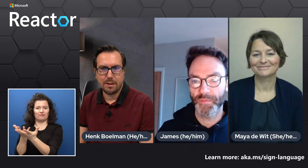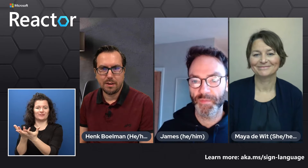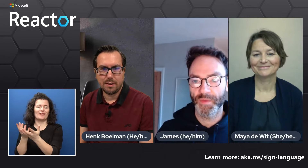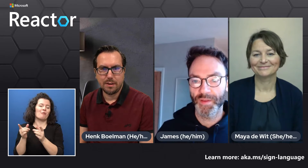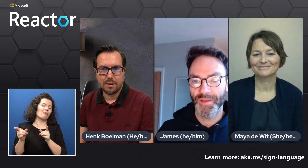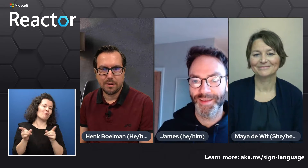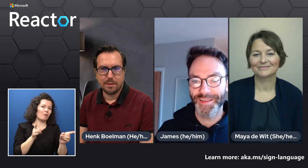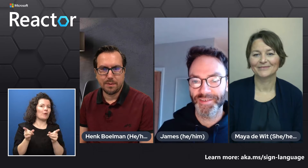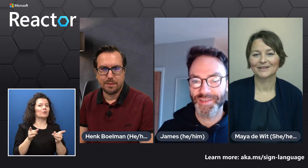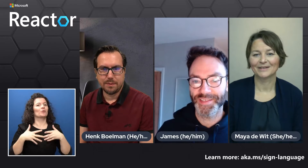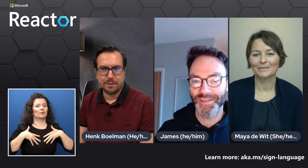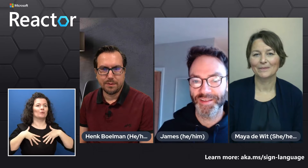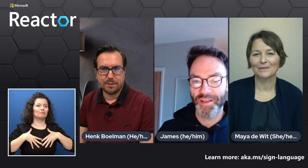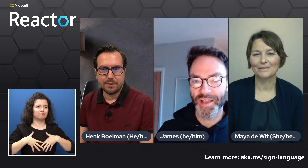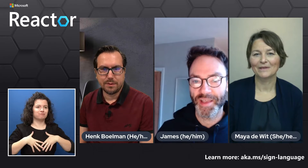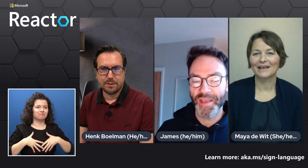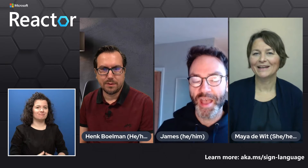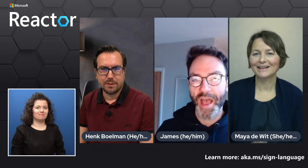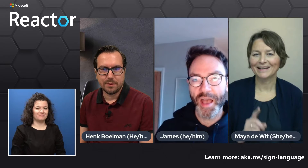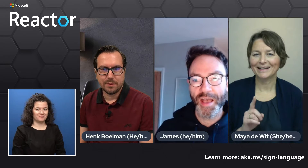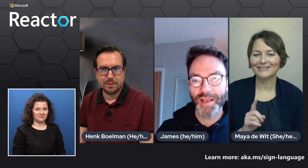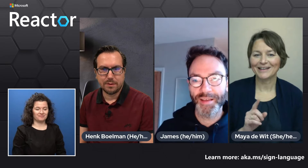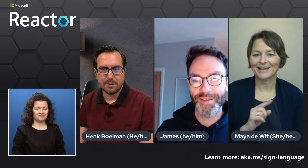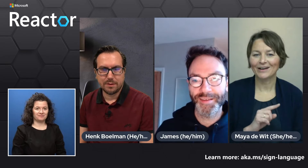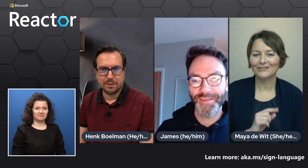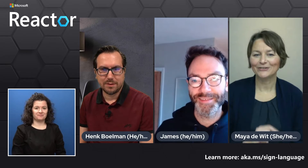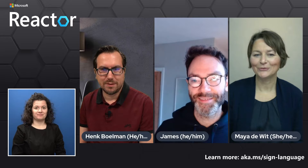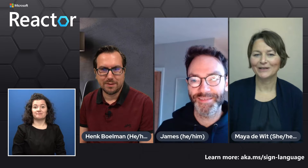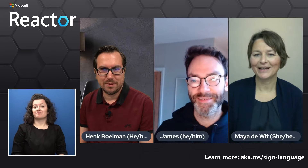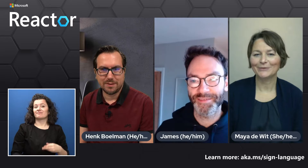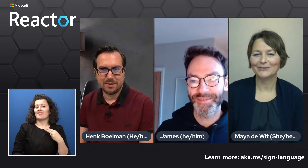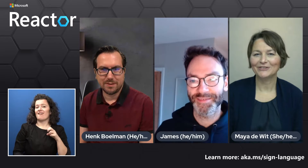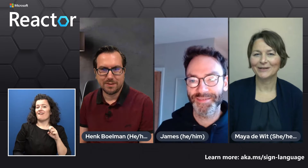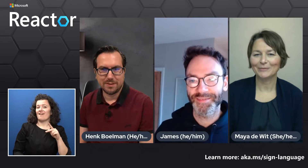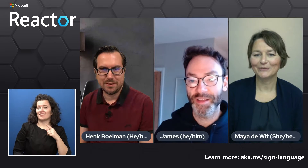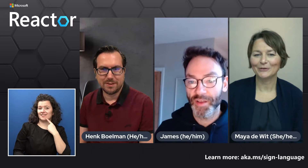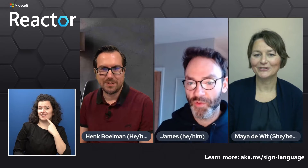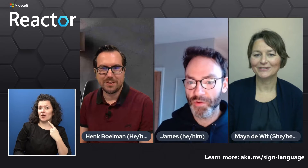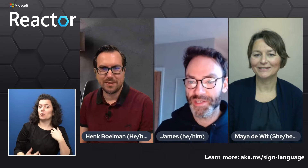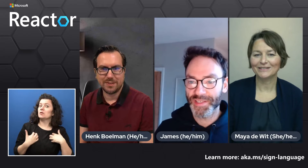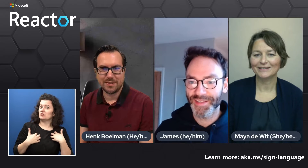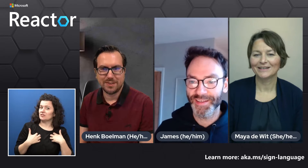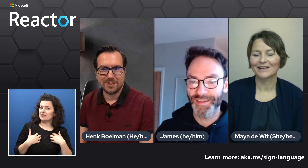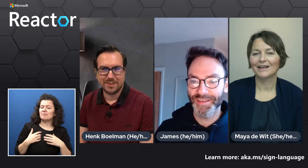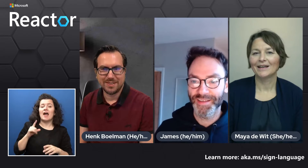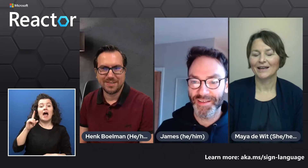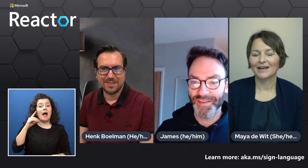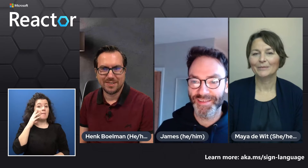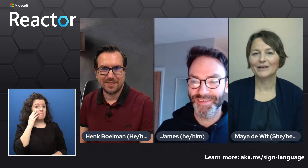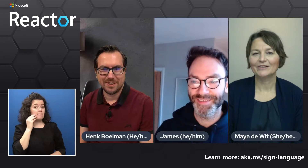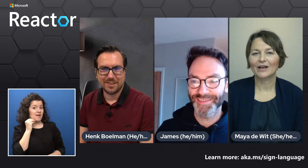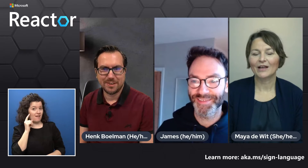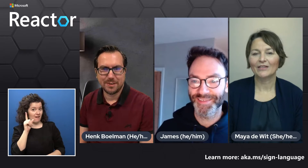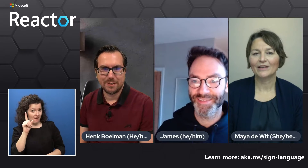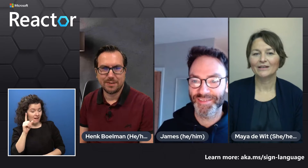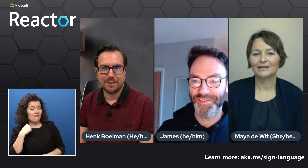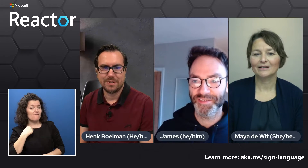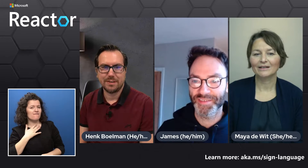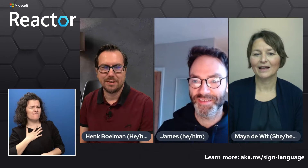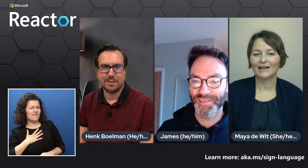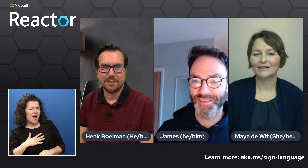Interesting. Okay. Can I tag on to what Henk was saying before still? Yeah, because I